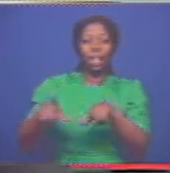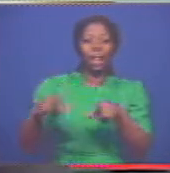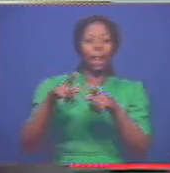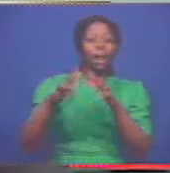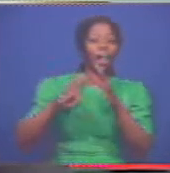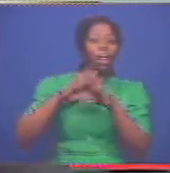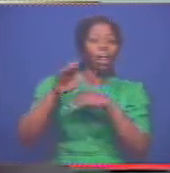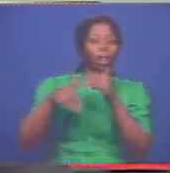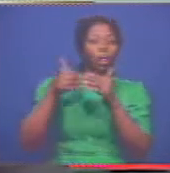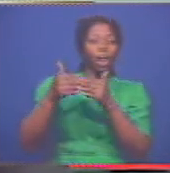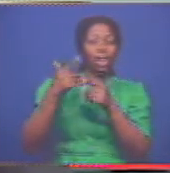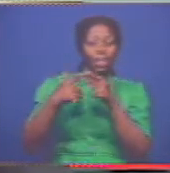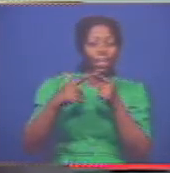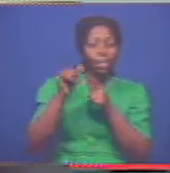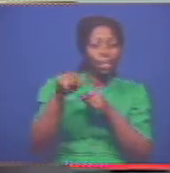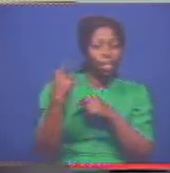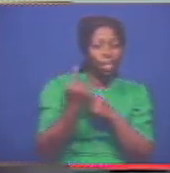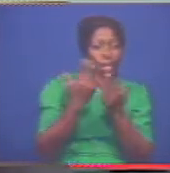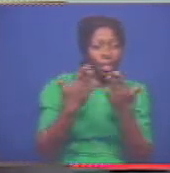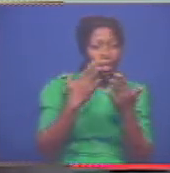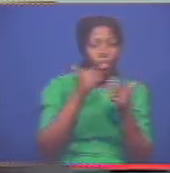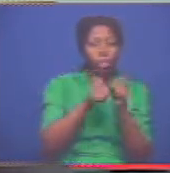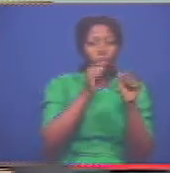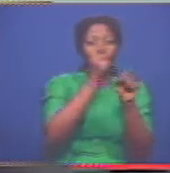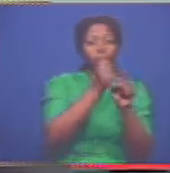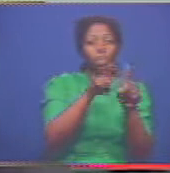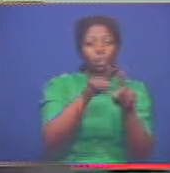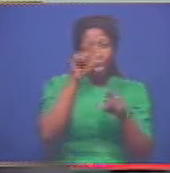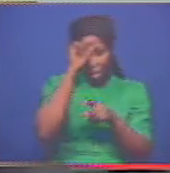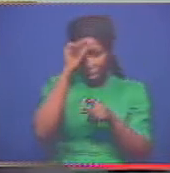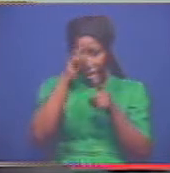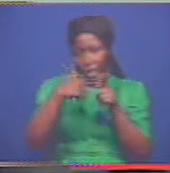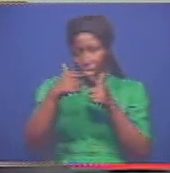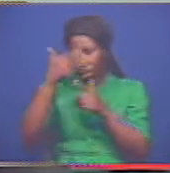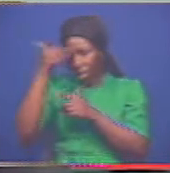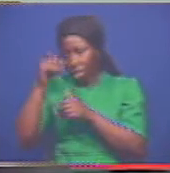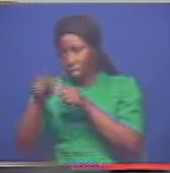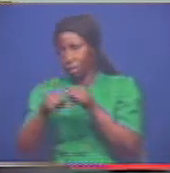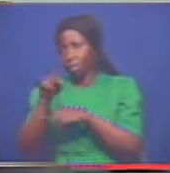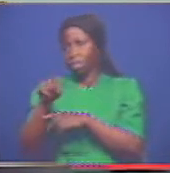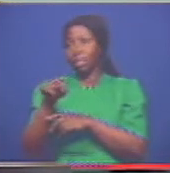years, that is the only thing you'll do as government. So you'll forget about affordable. For me, I feel